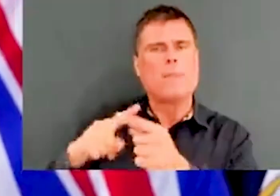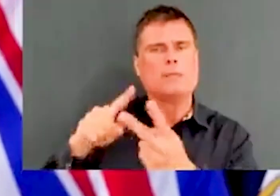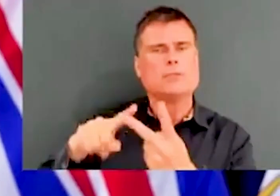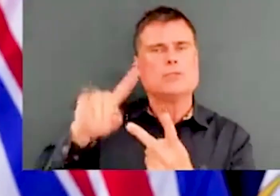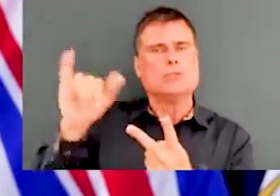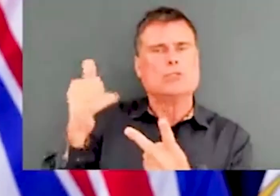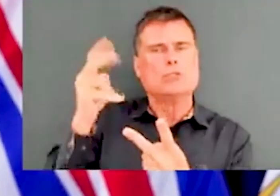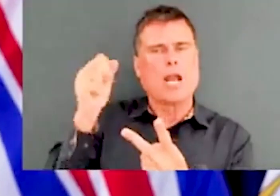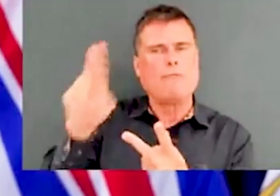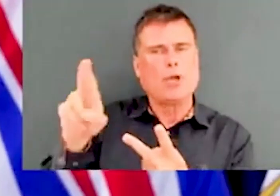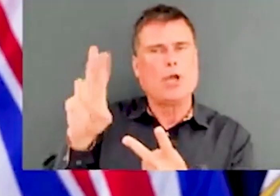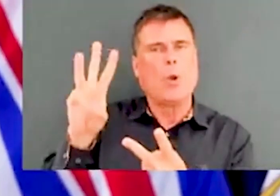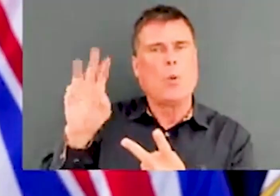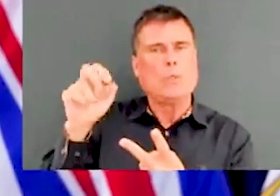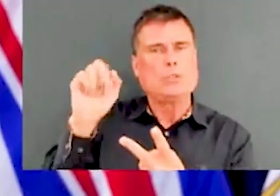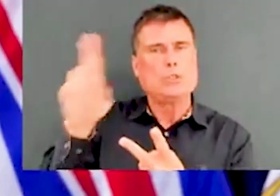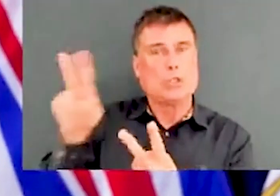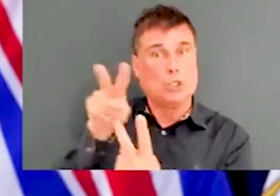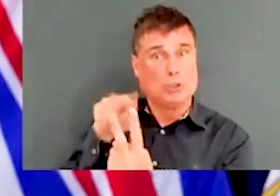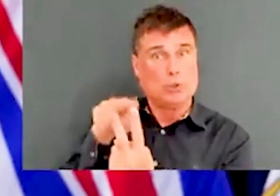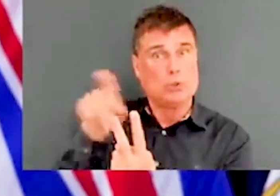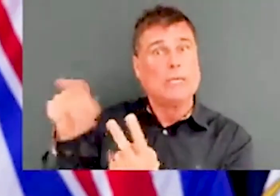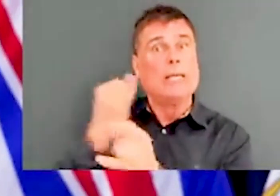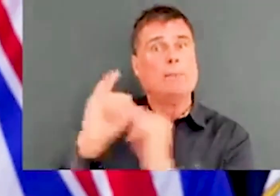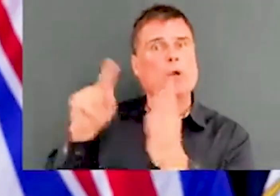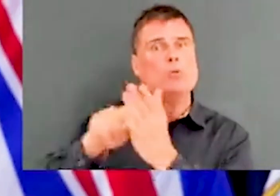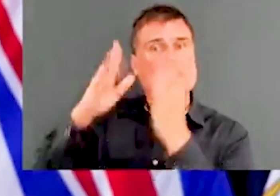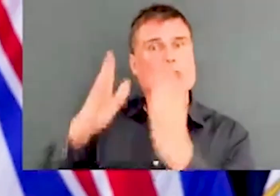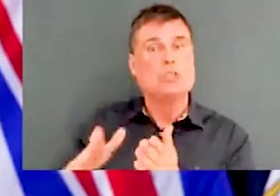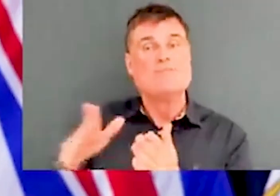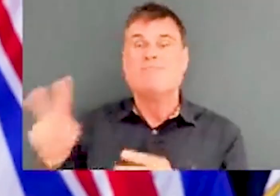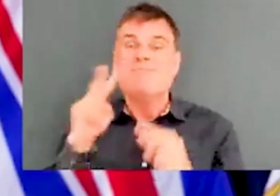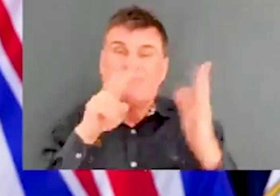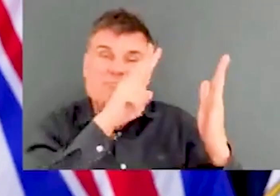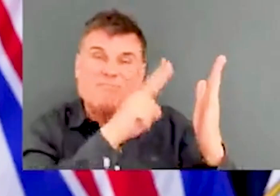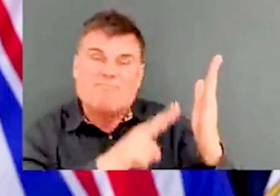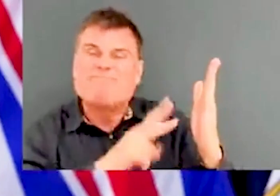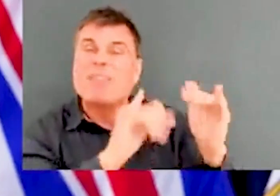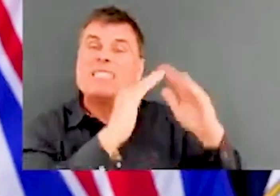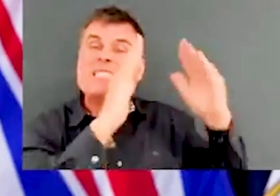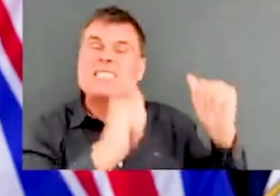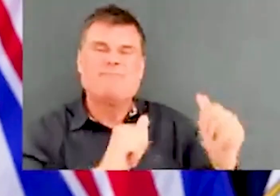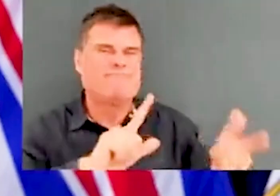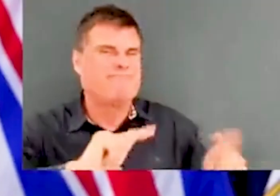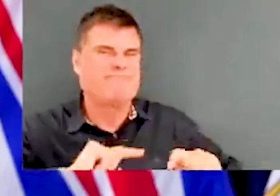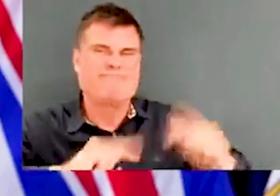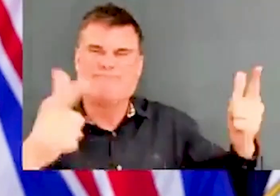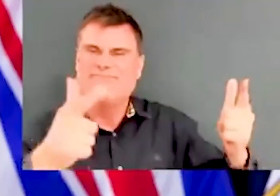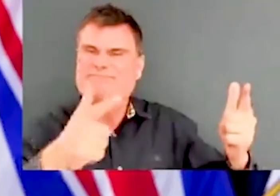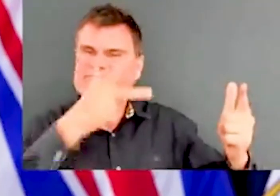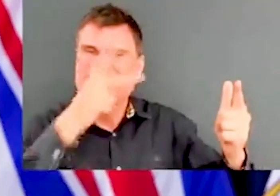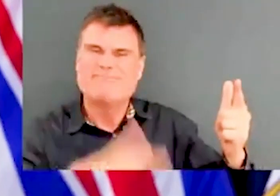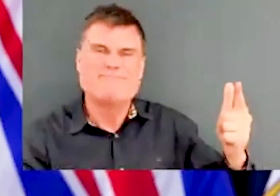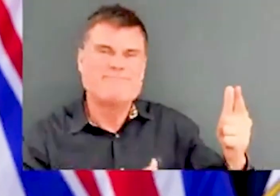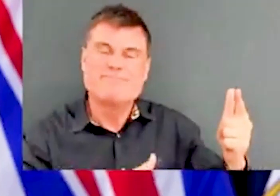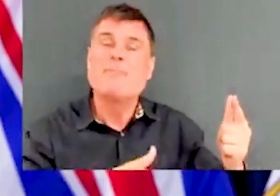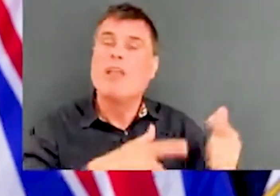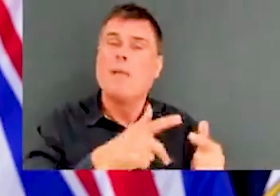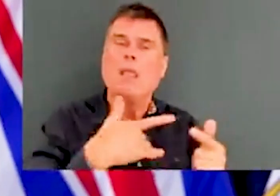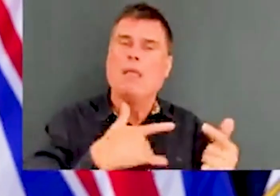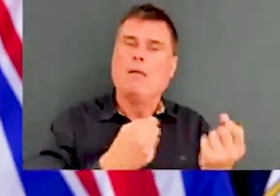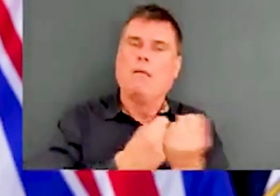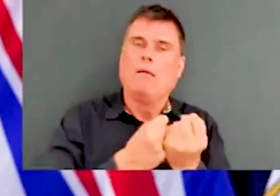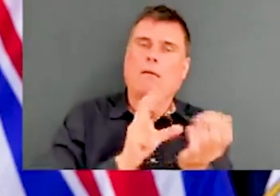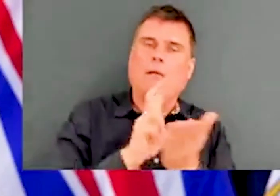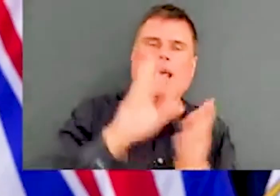eliminating the deep well credit, the largest subsidy to oil and gas in British Columbia, we will be making sure that there is a fair return for